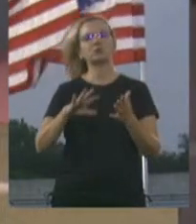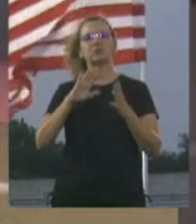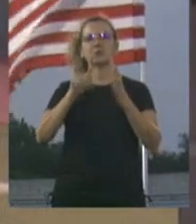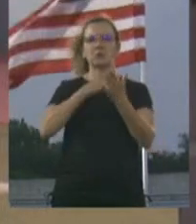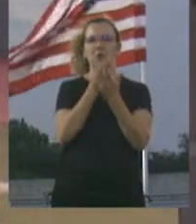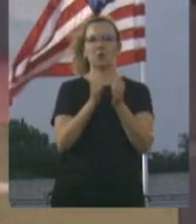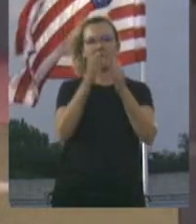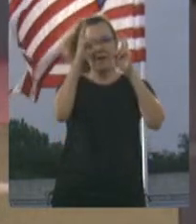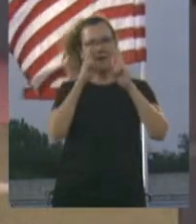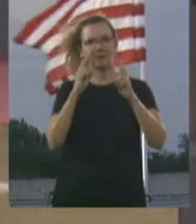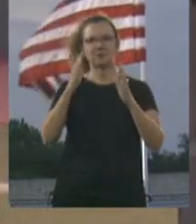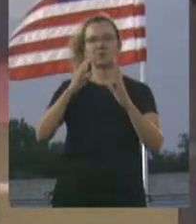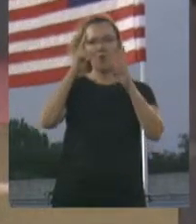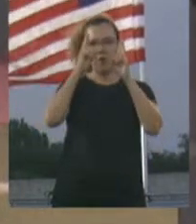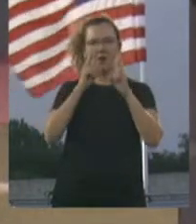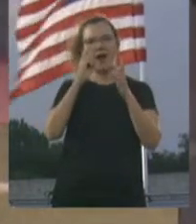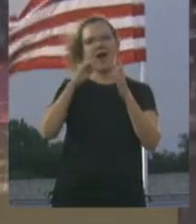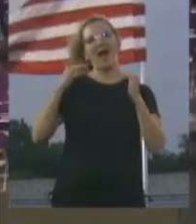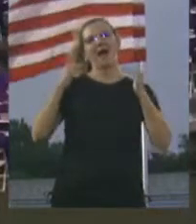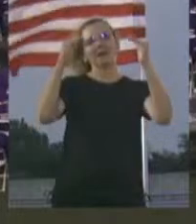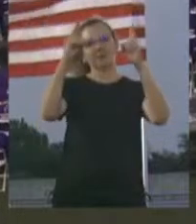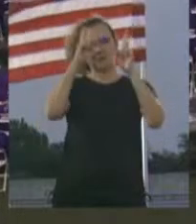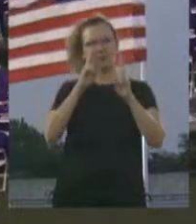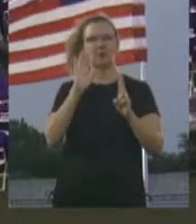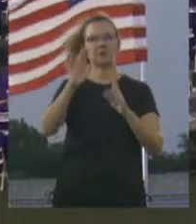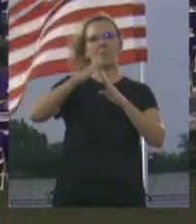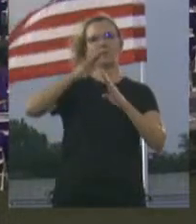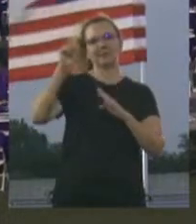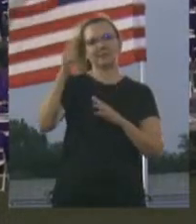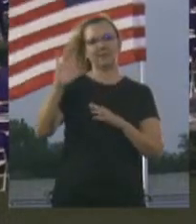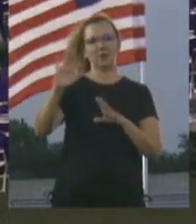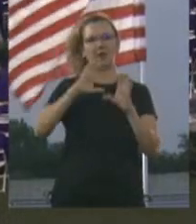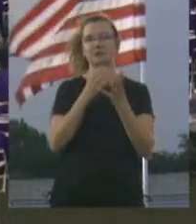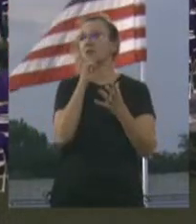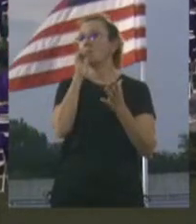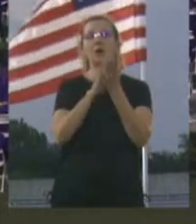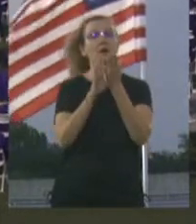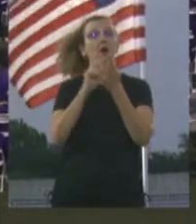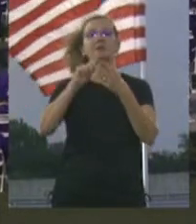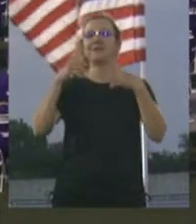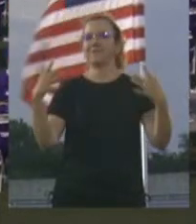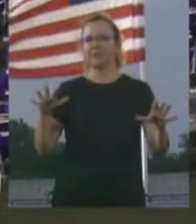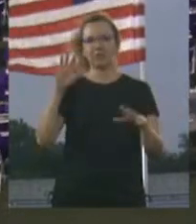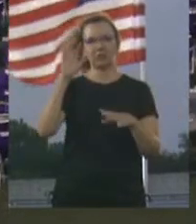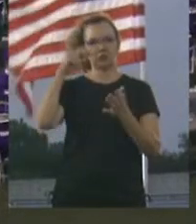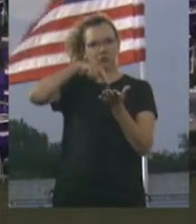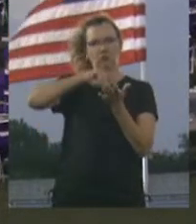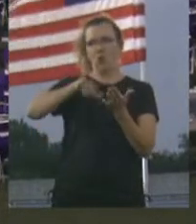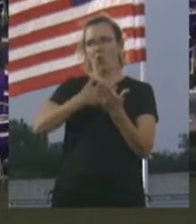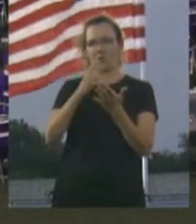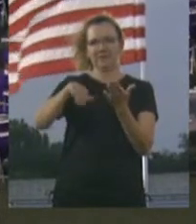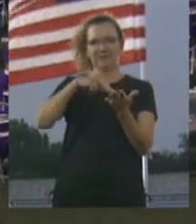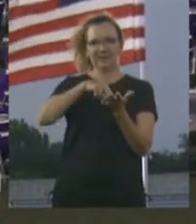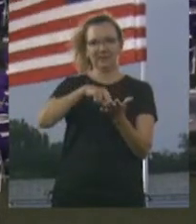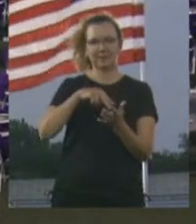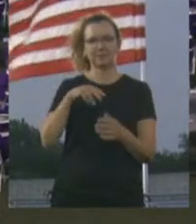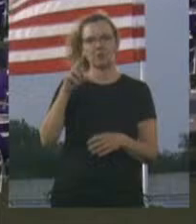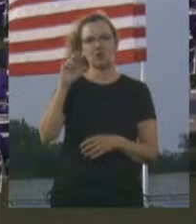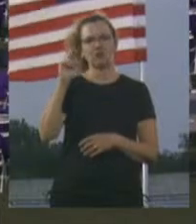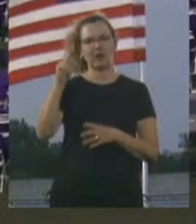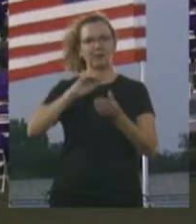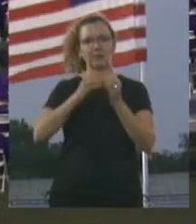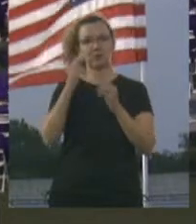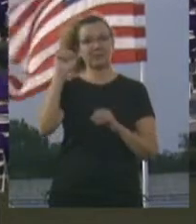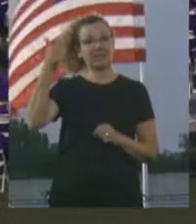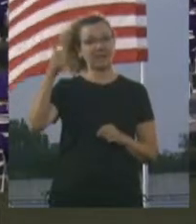highest honors in the top 10 of their class. Please hold your applause until the entire group is standing. Rank number